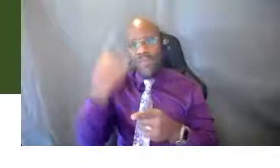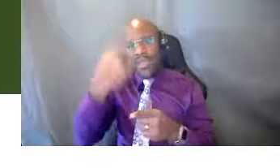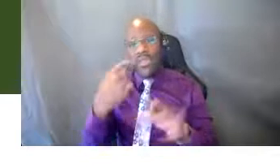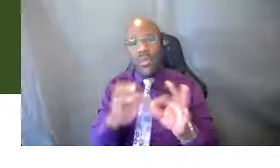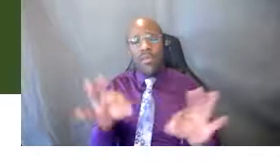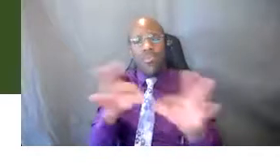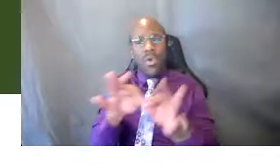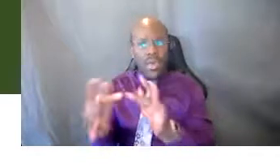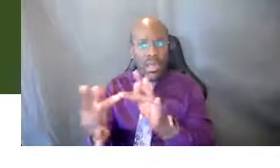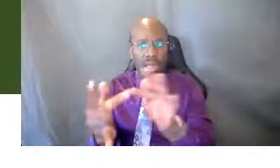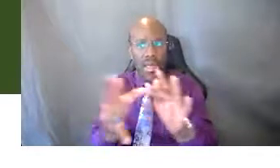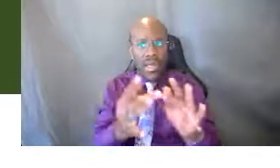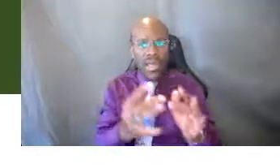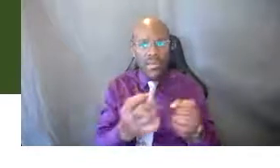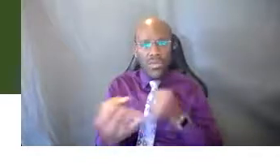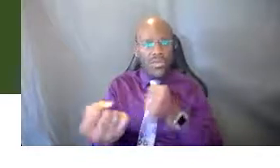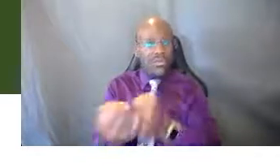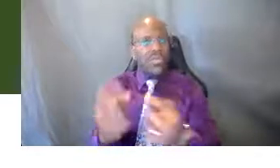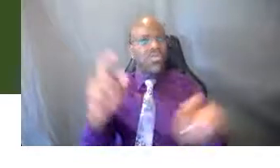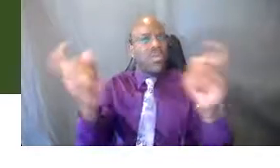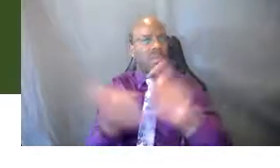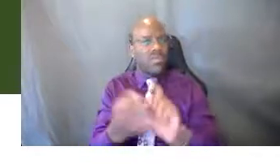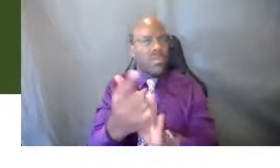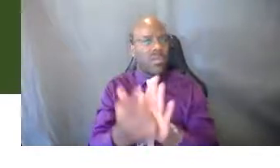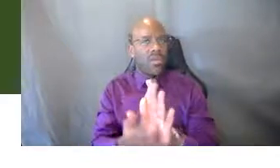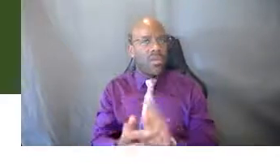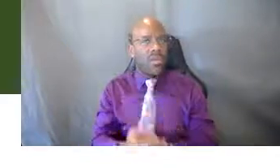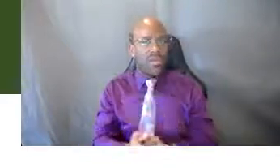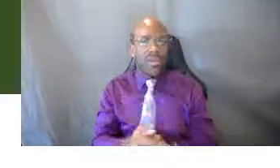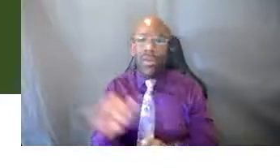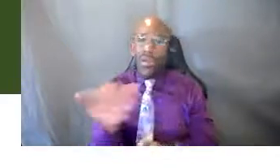change. And then advocate for yourself.